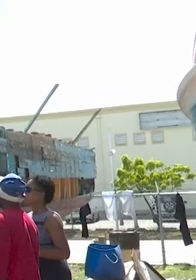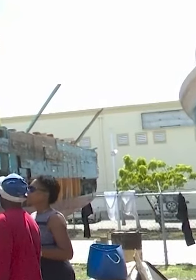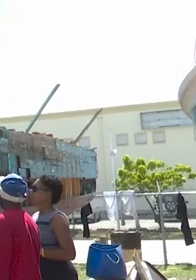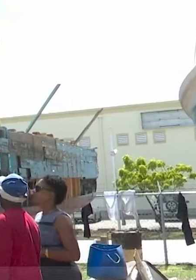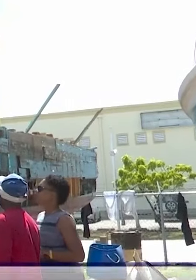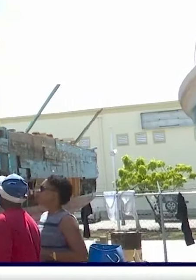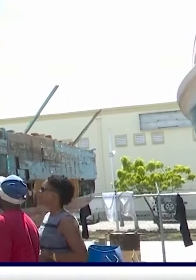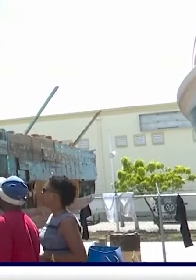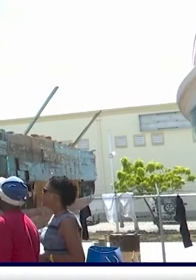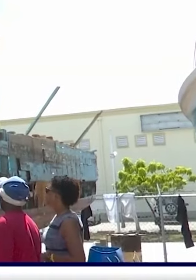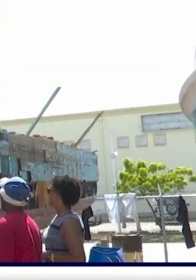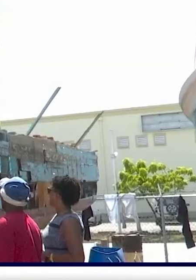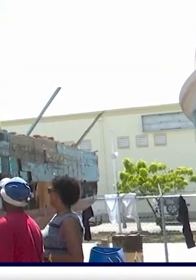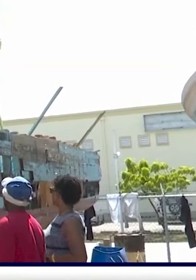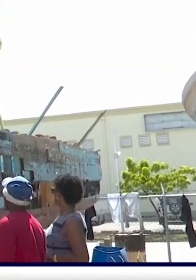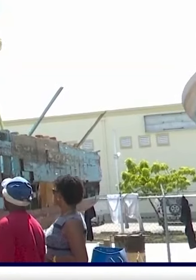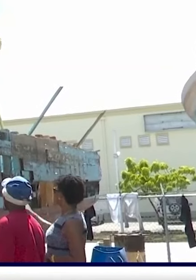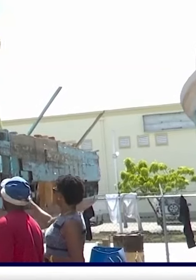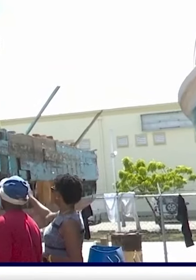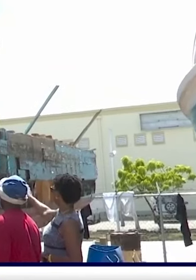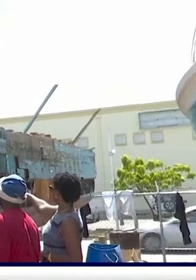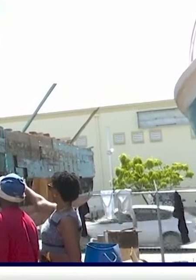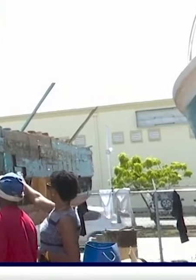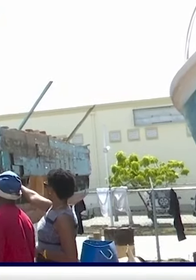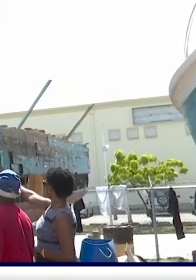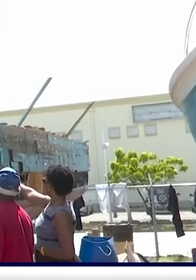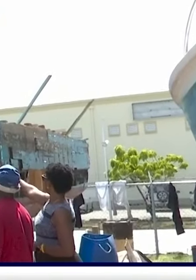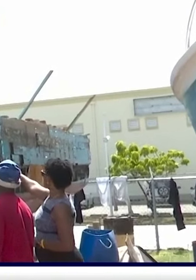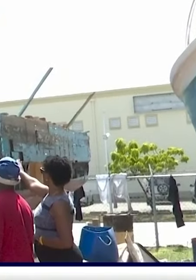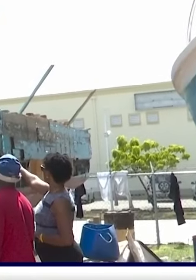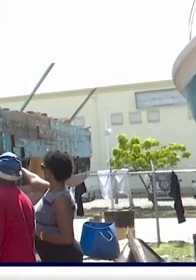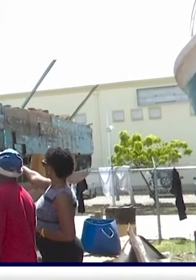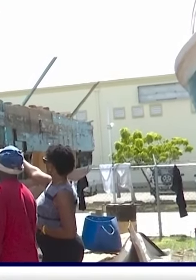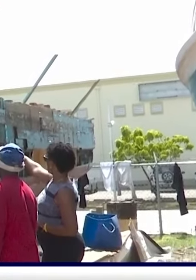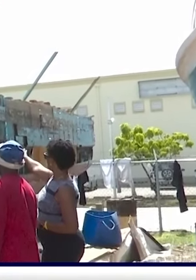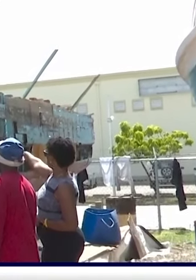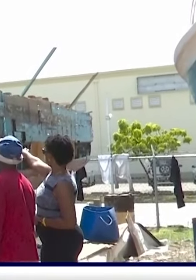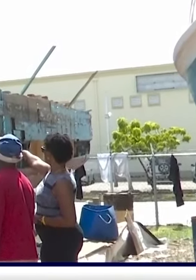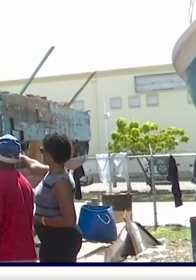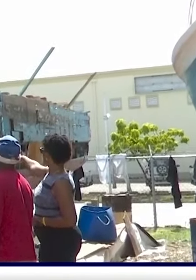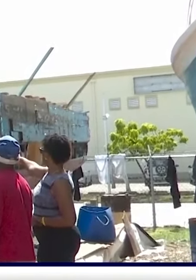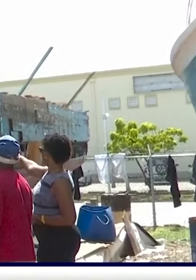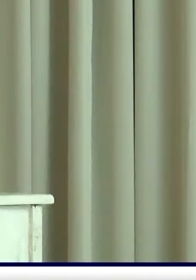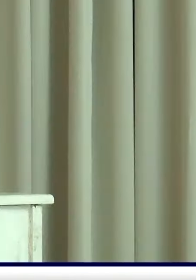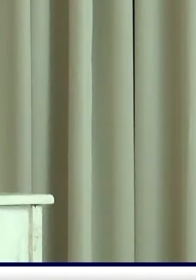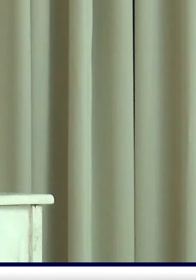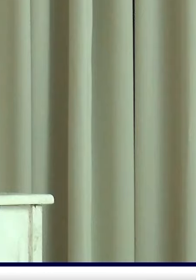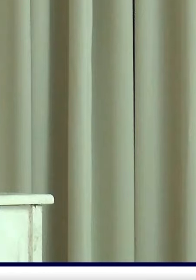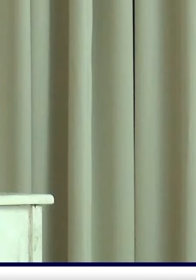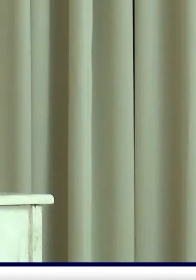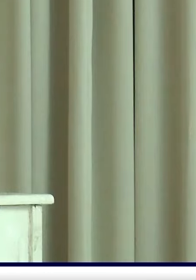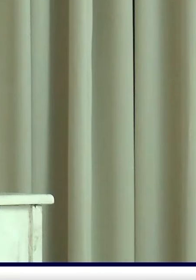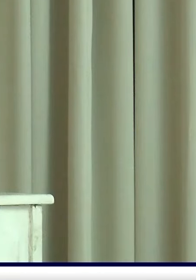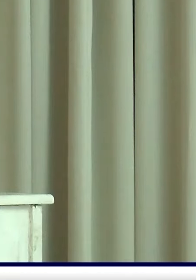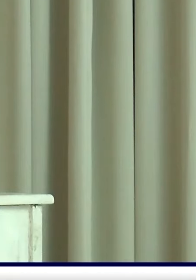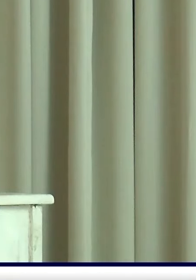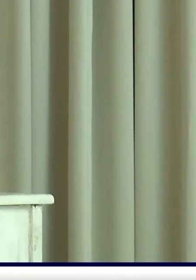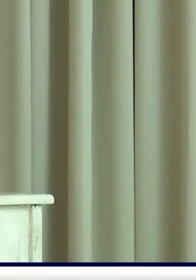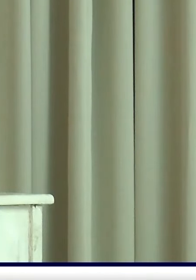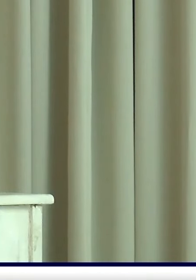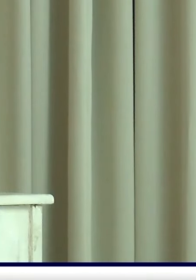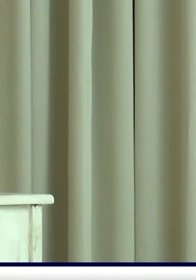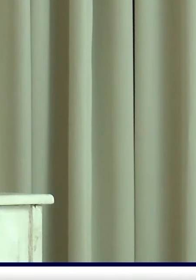Barbadians told it could take up until year-end to get boats damaged by Hurricane Beryl back into the water. Local tourism stakeholders advised